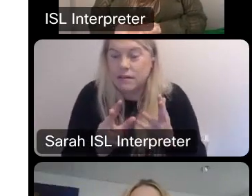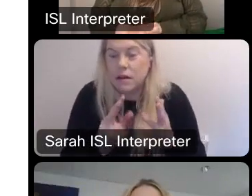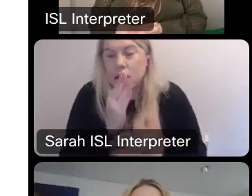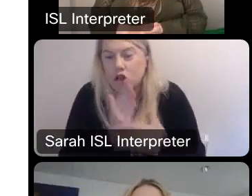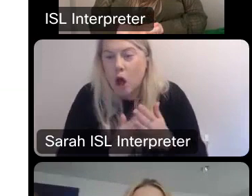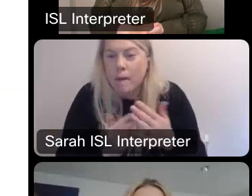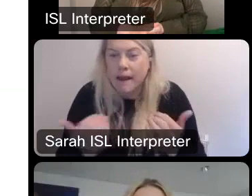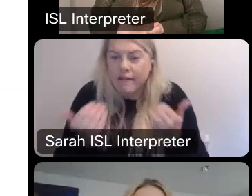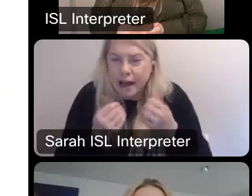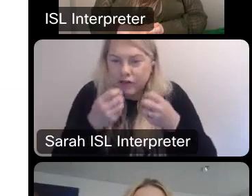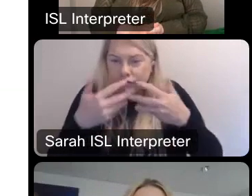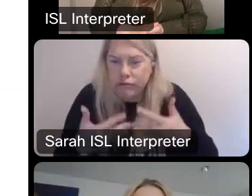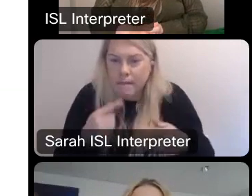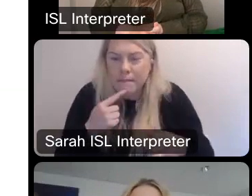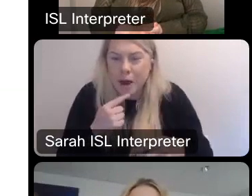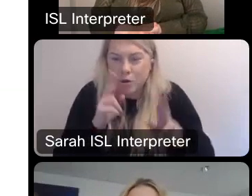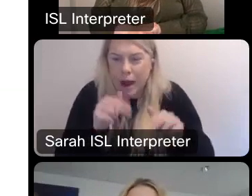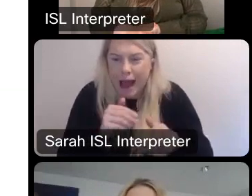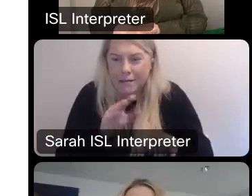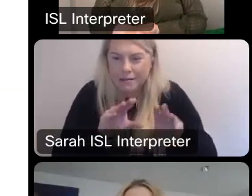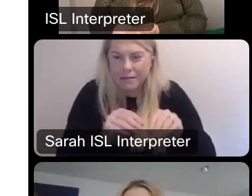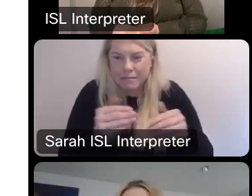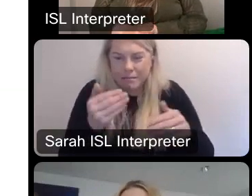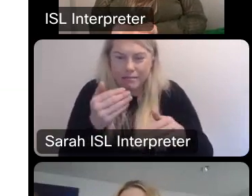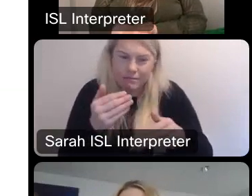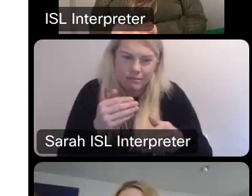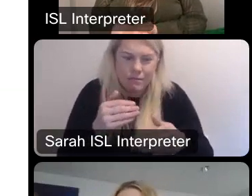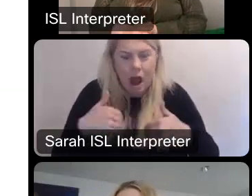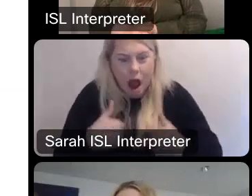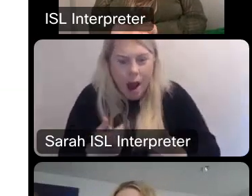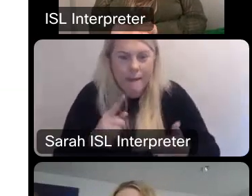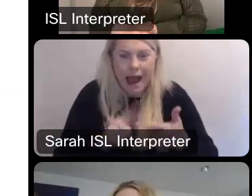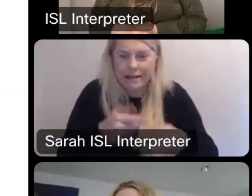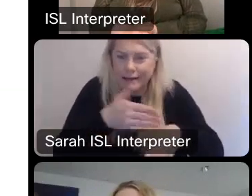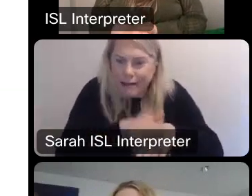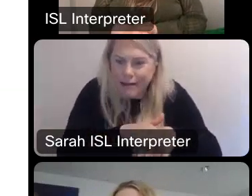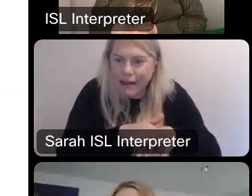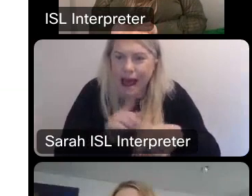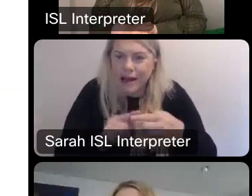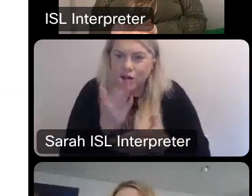around kind of preventable harm, preventable deaths, and then also some of the financial